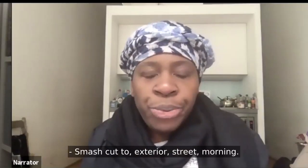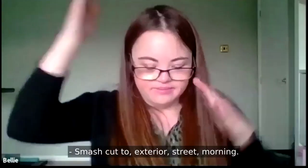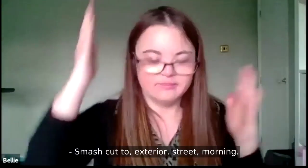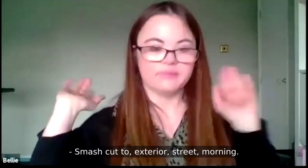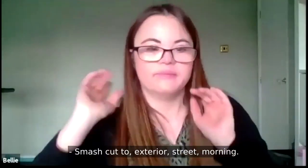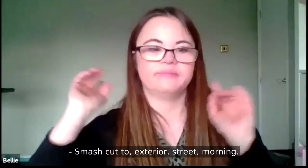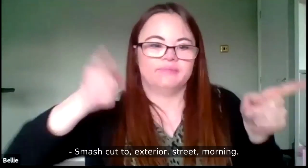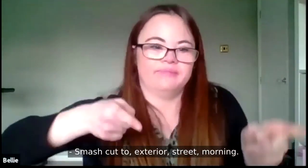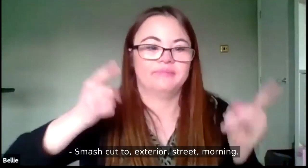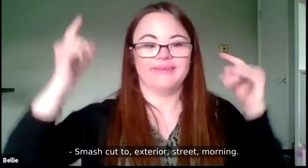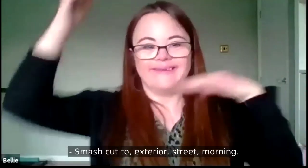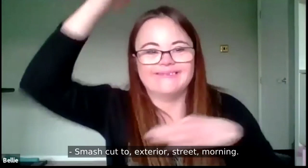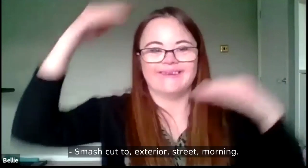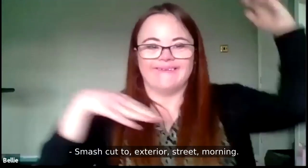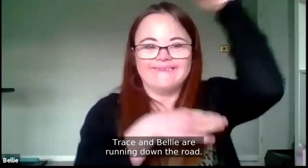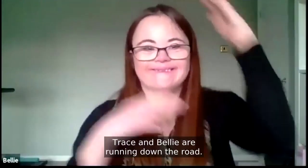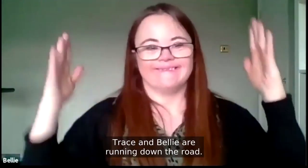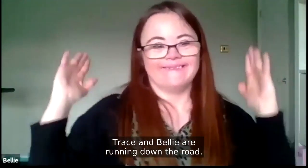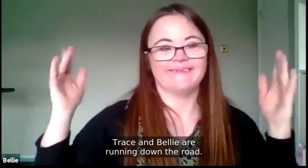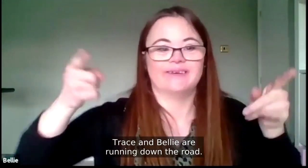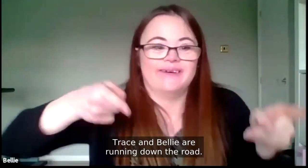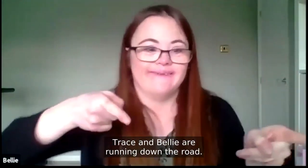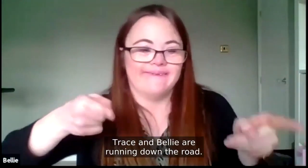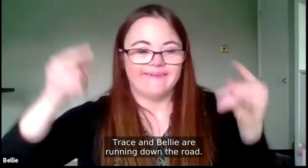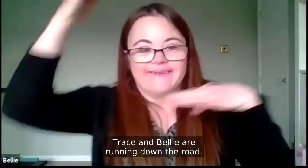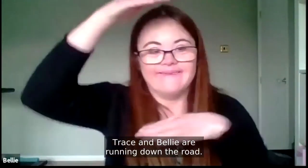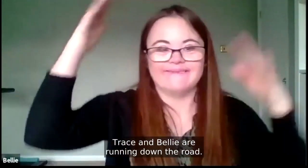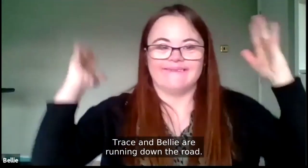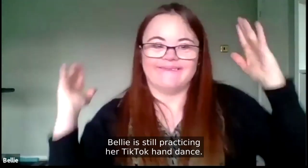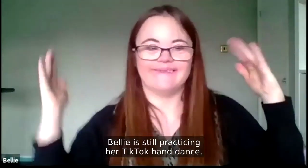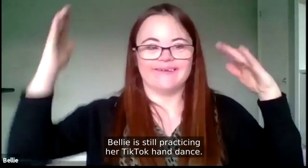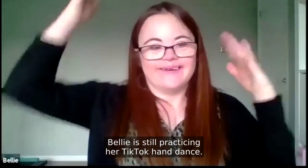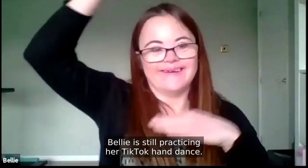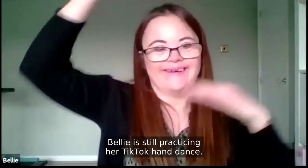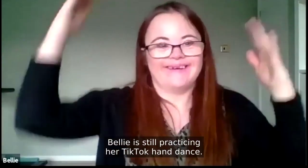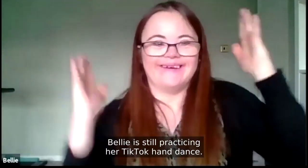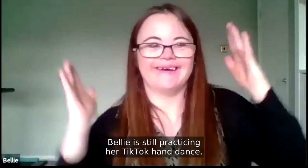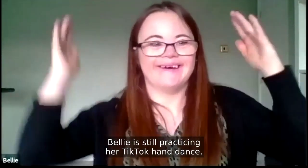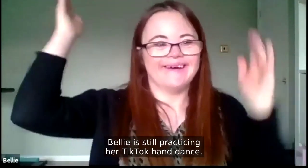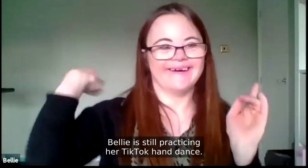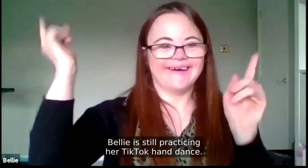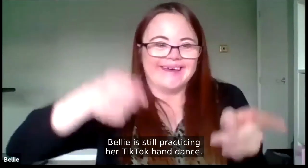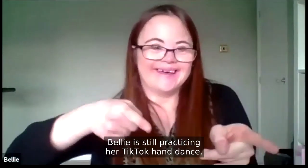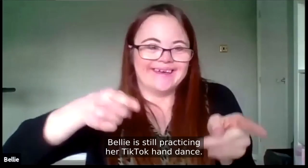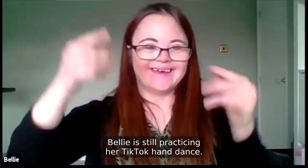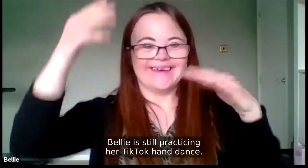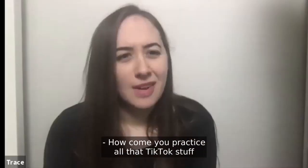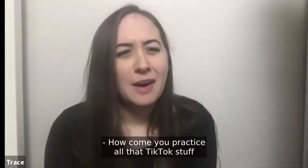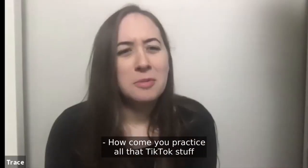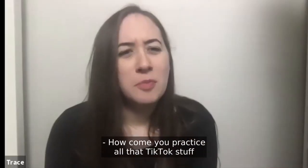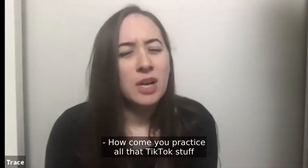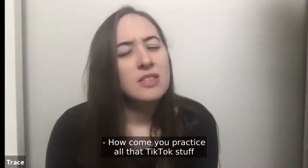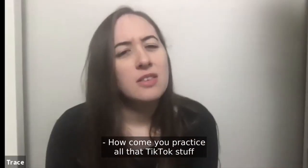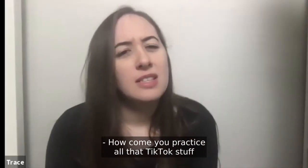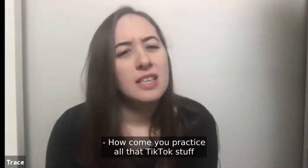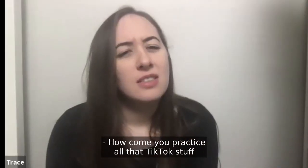2. Exterior, street, morning. Trace and Belly are running down the road. Belly is still practicing her TikTok hand dance. How come